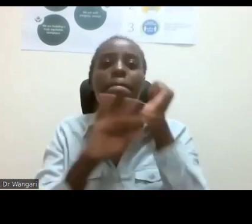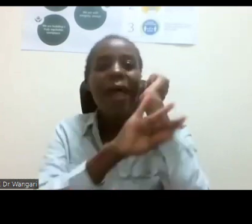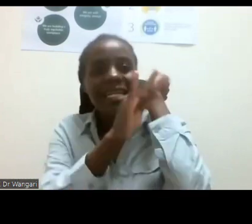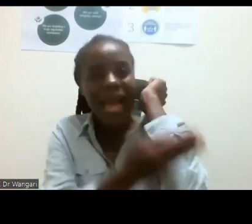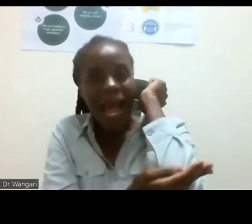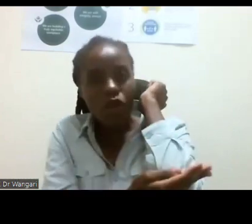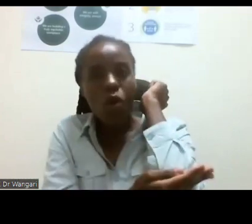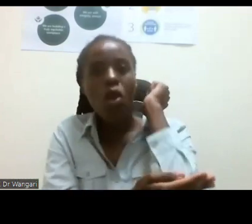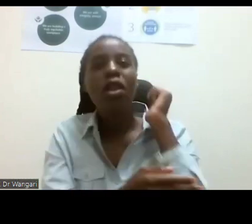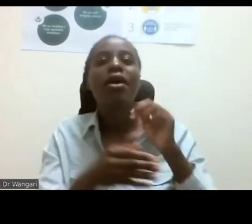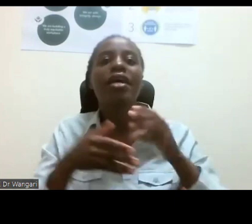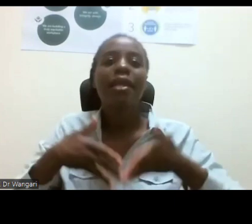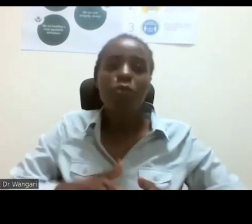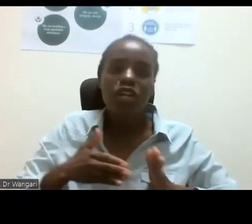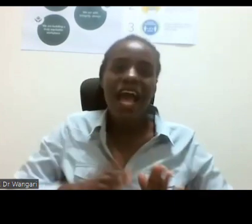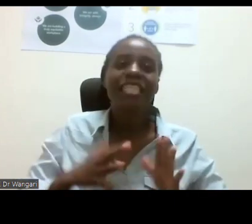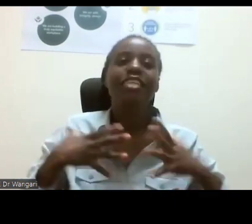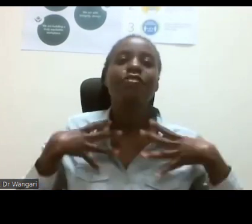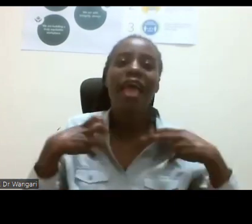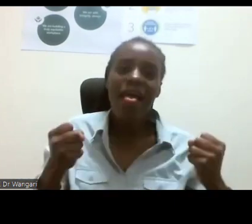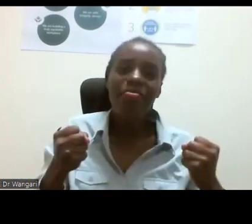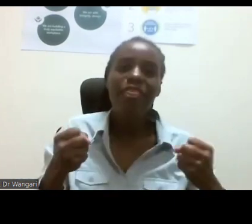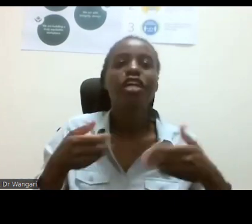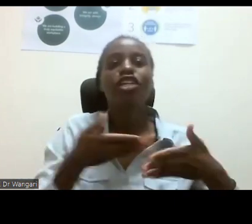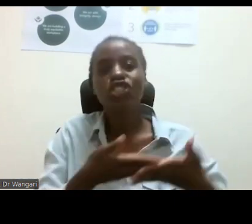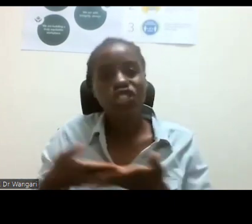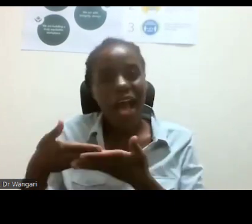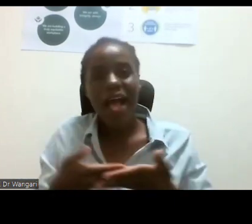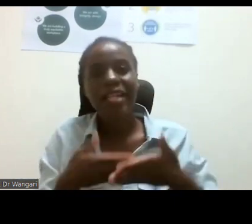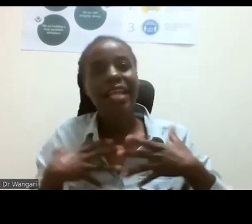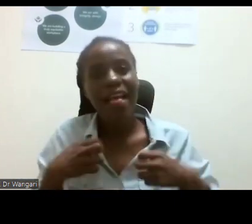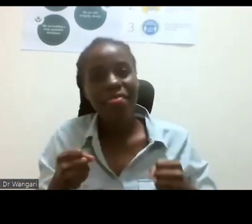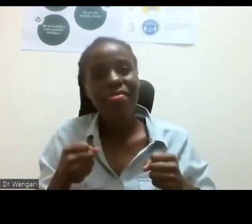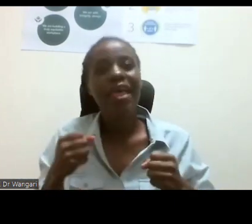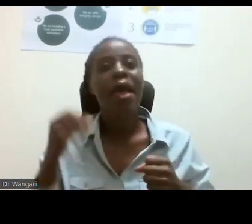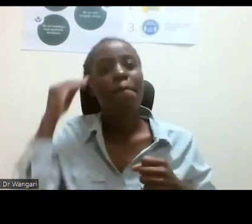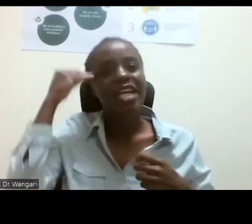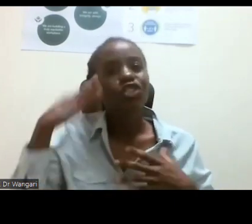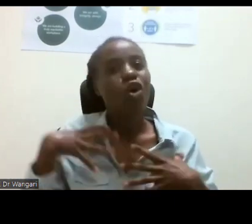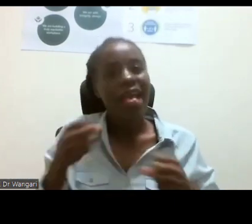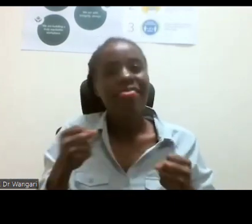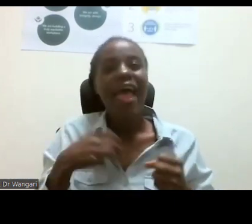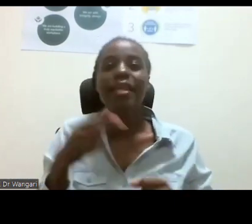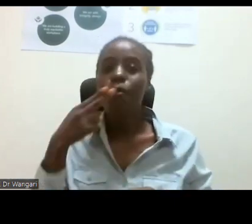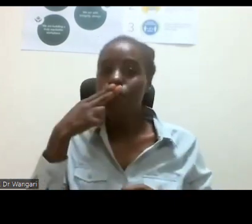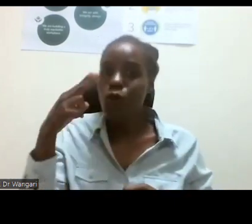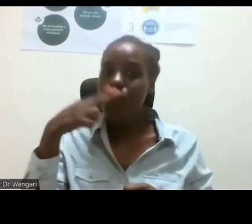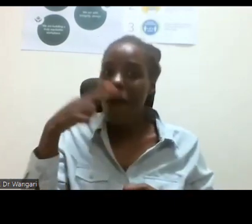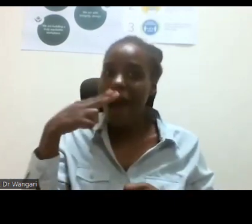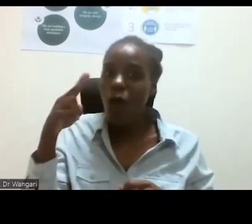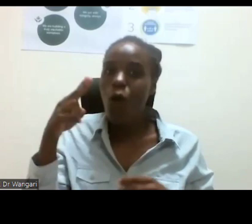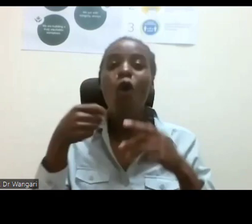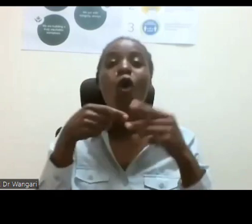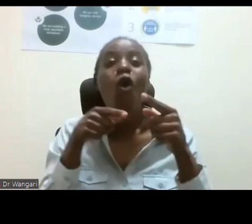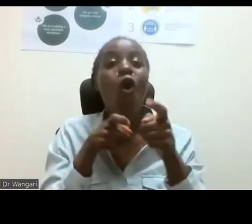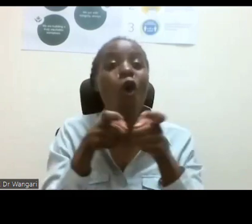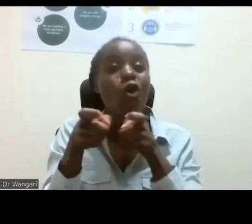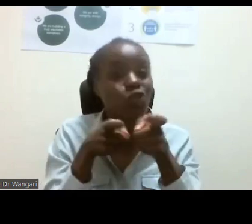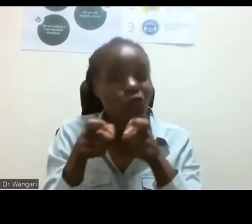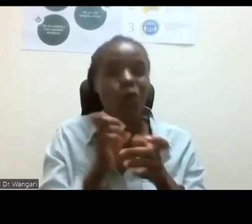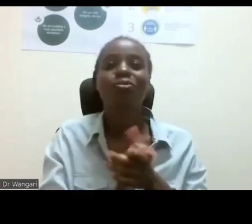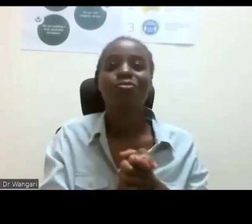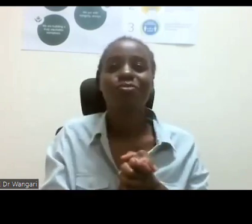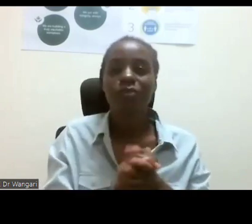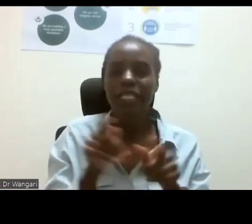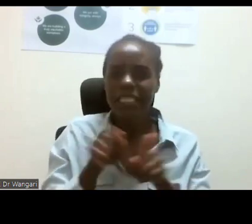health, community health services, mental health, and tobacco control. Dr. Bashir has a long-standing career